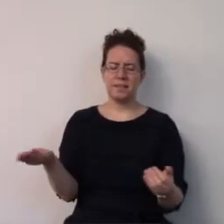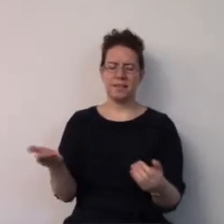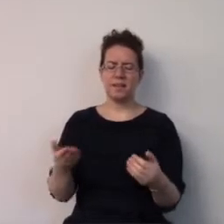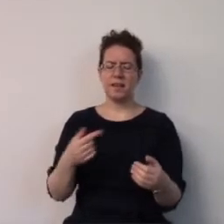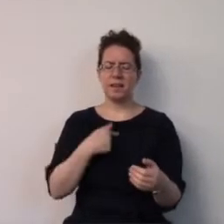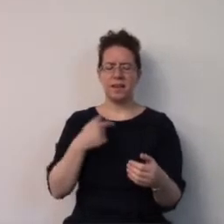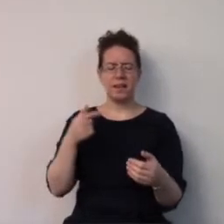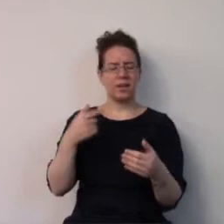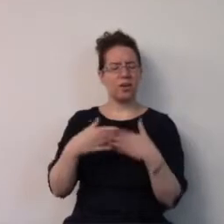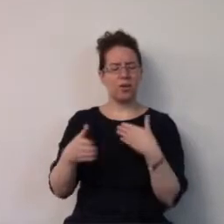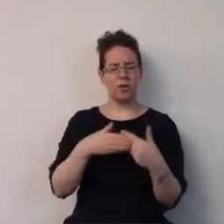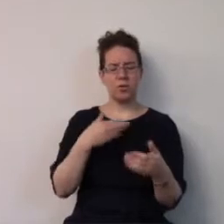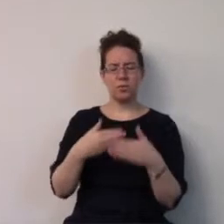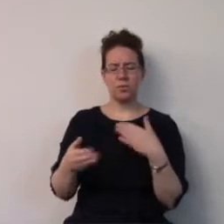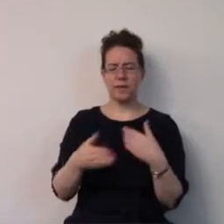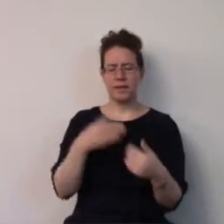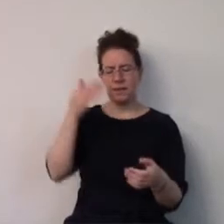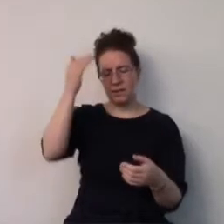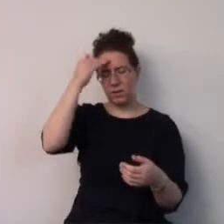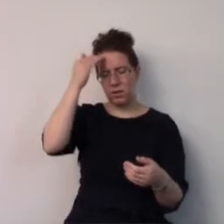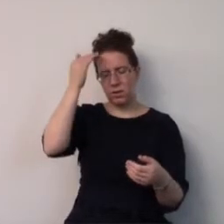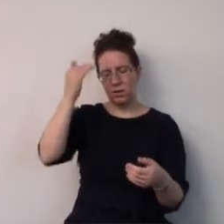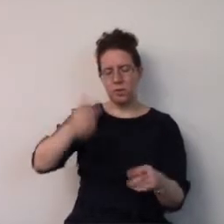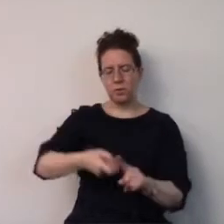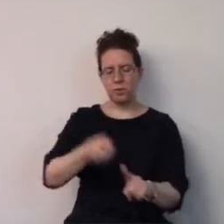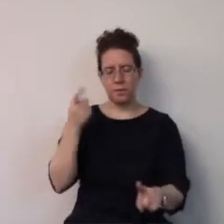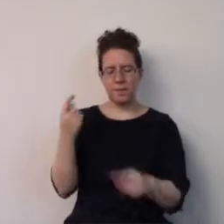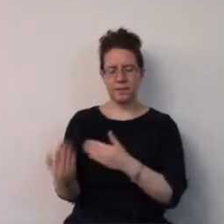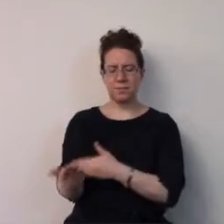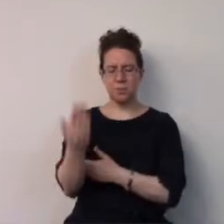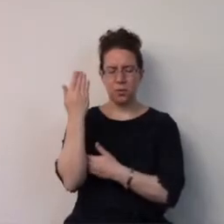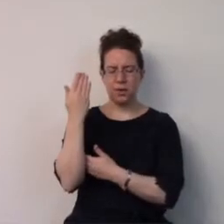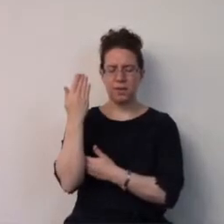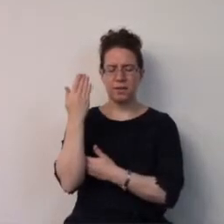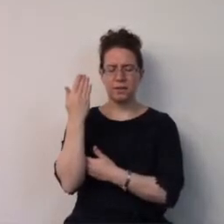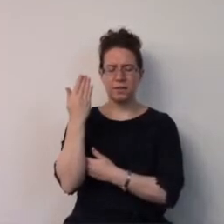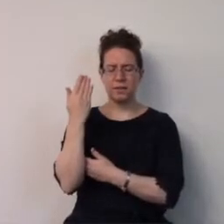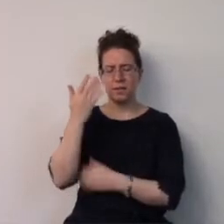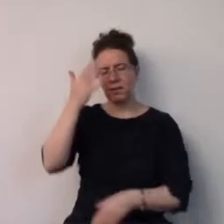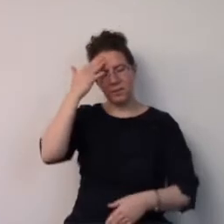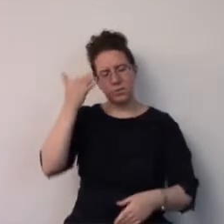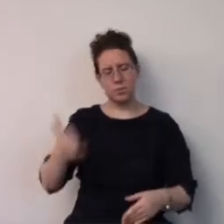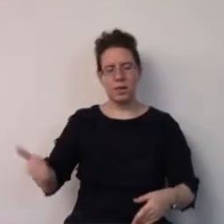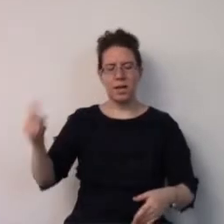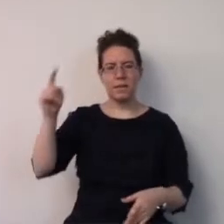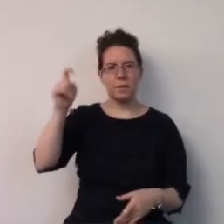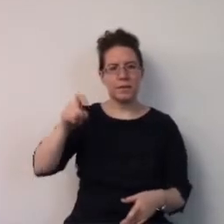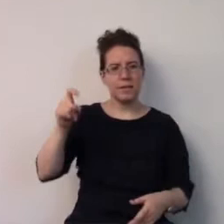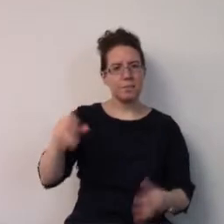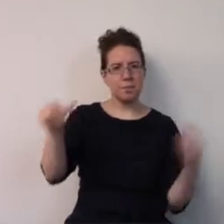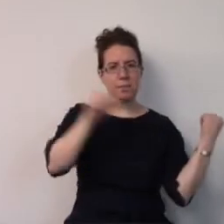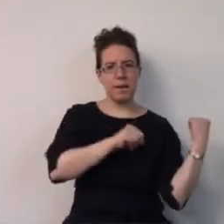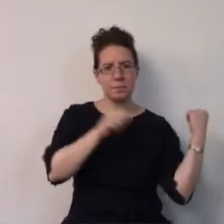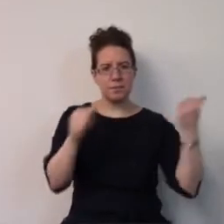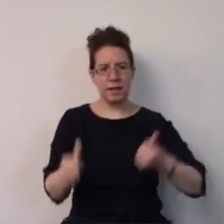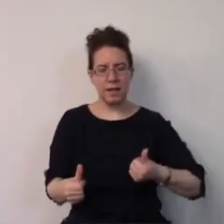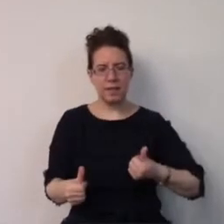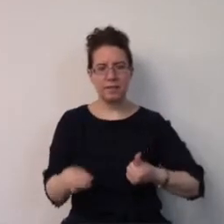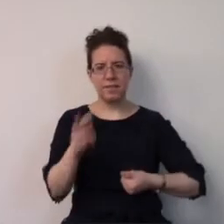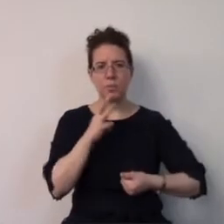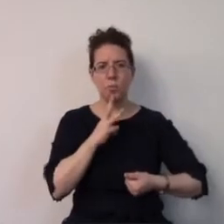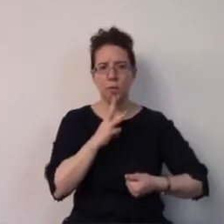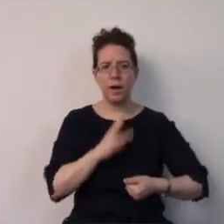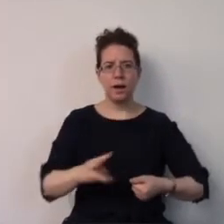baptized with the Spirit. Yes. Hallelujah. To get a new heart and a new spirit. Right. Hallelujah. A heavenly spirit. Hallelujah. We